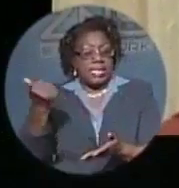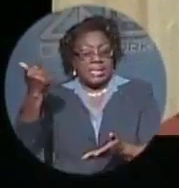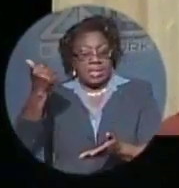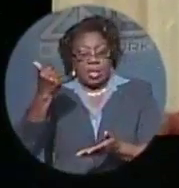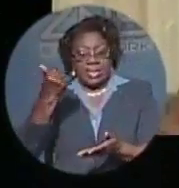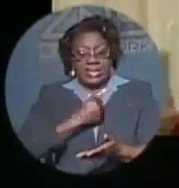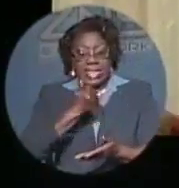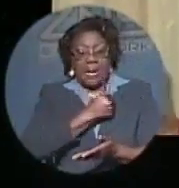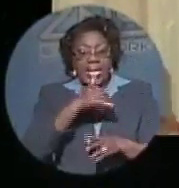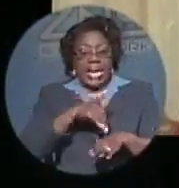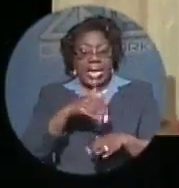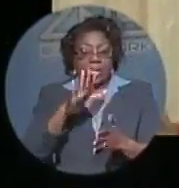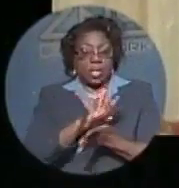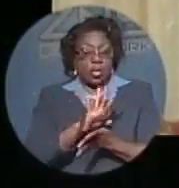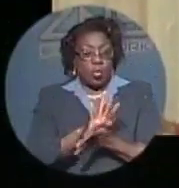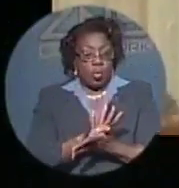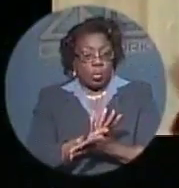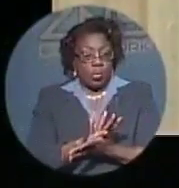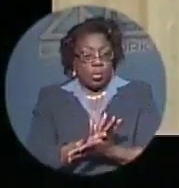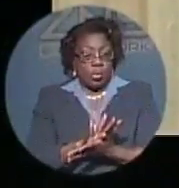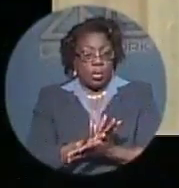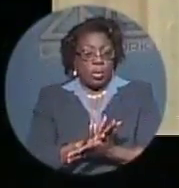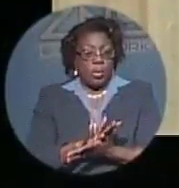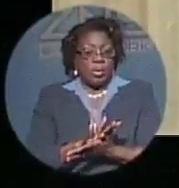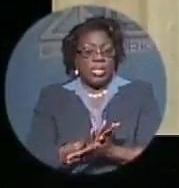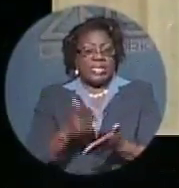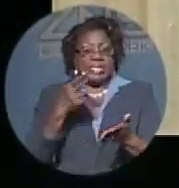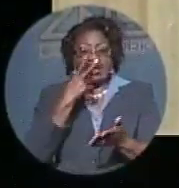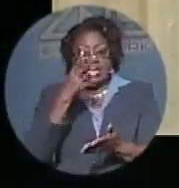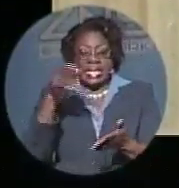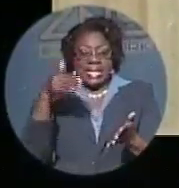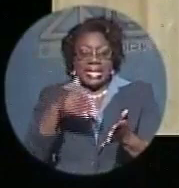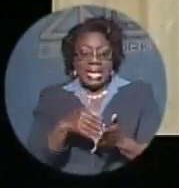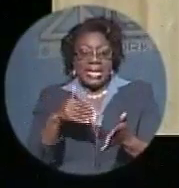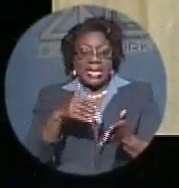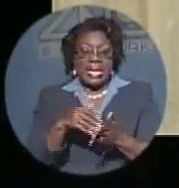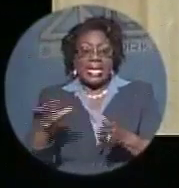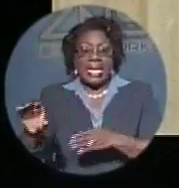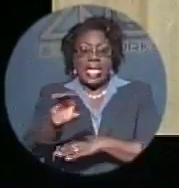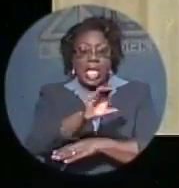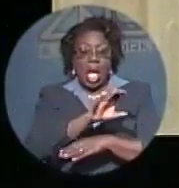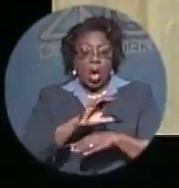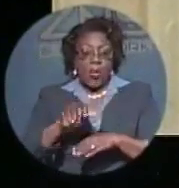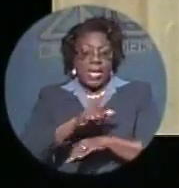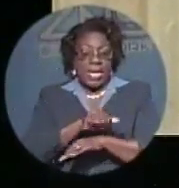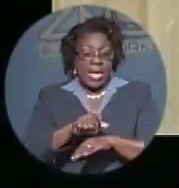also something that's very cultural to the Caribbean region, and it starts very early. It starts with